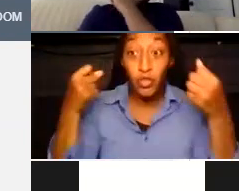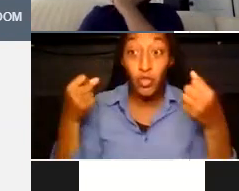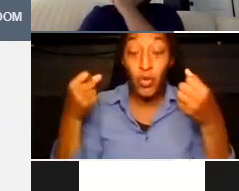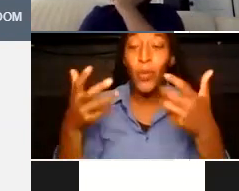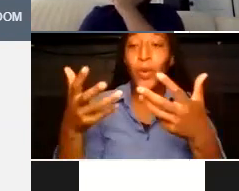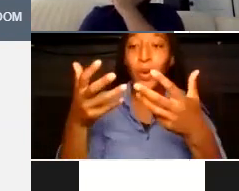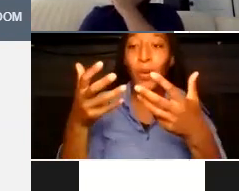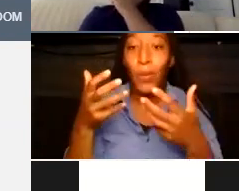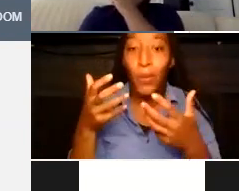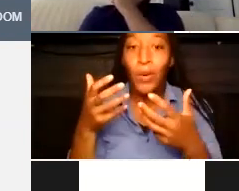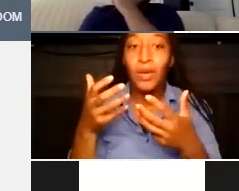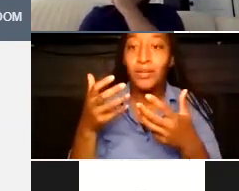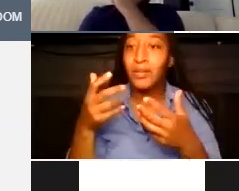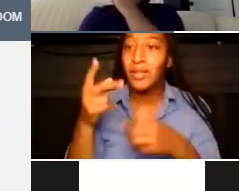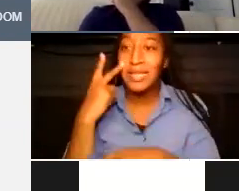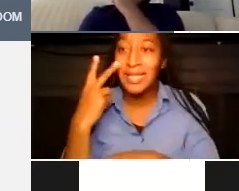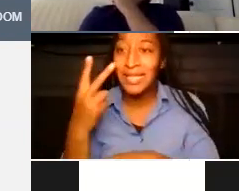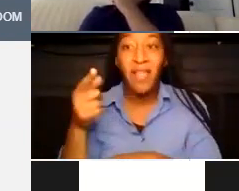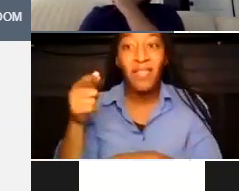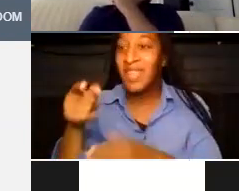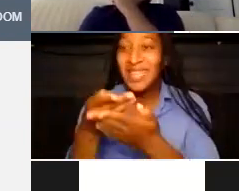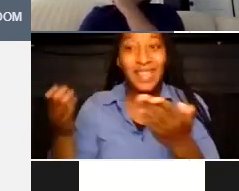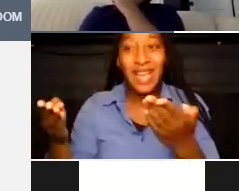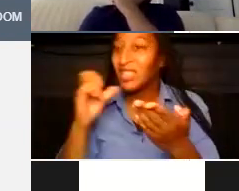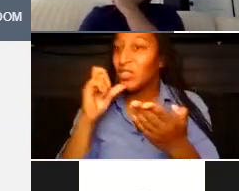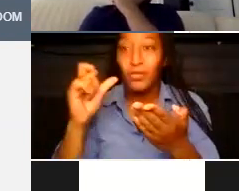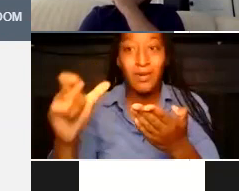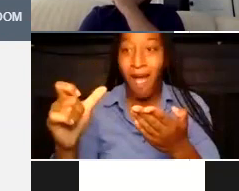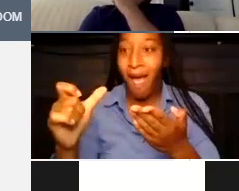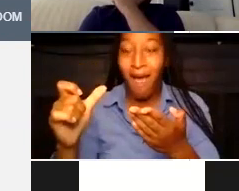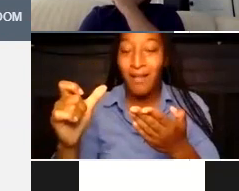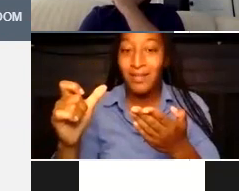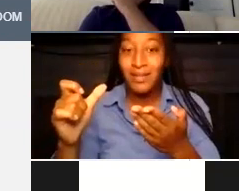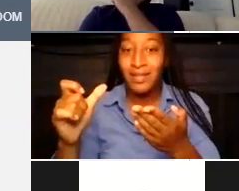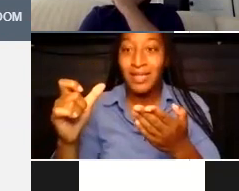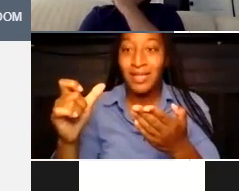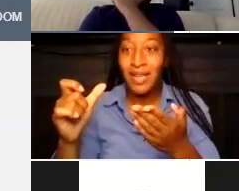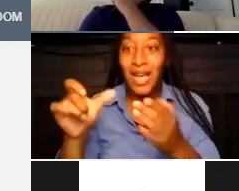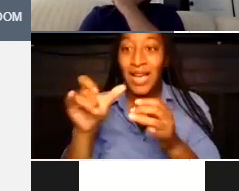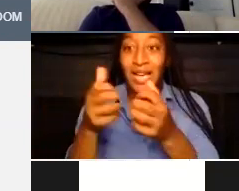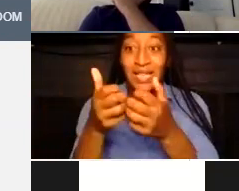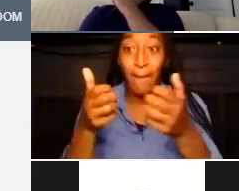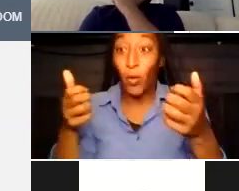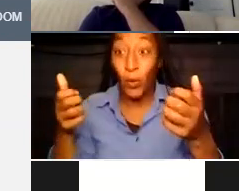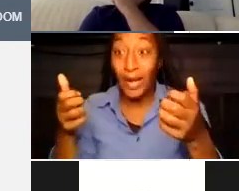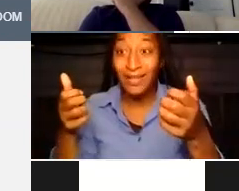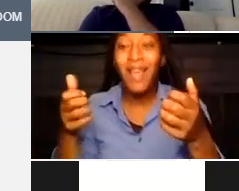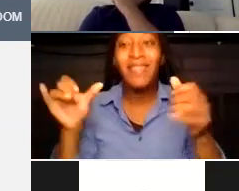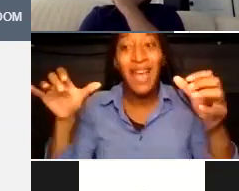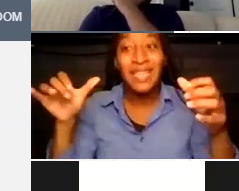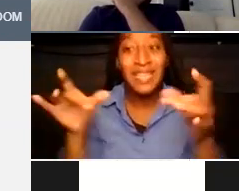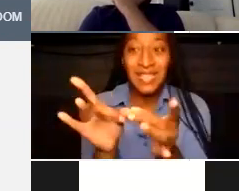these perfectly inelastic collisions where the objects will collide and stick together. And